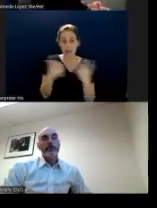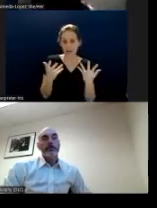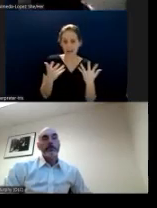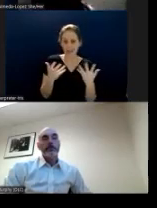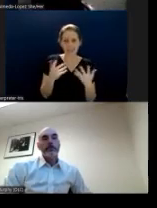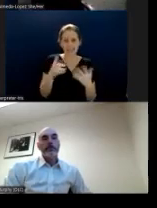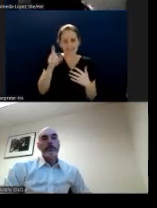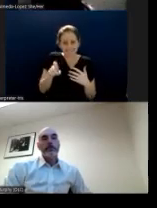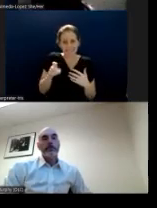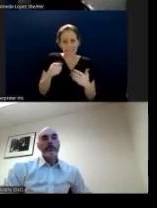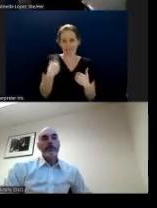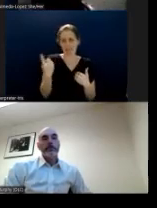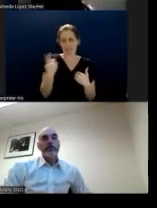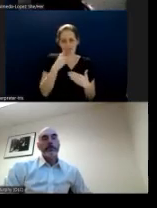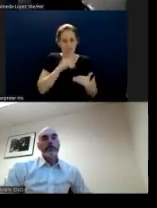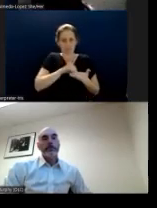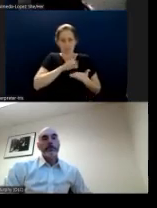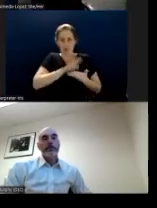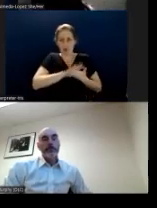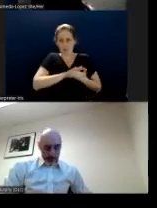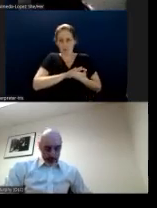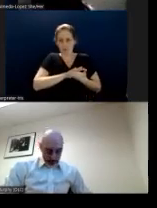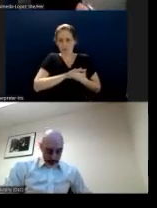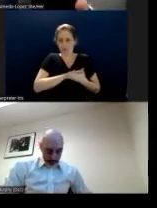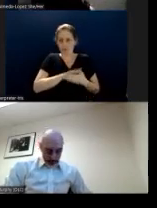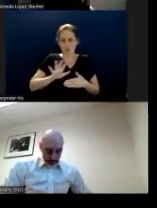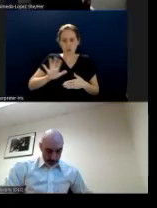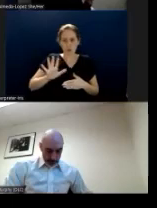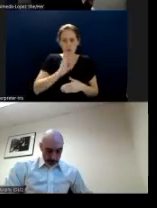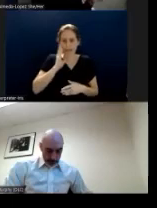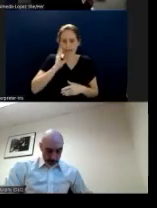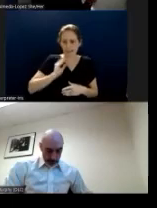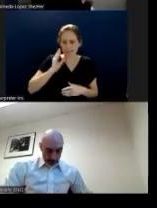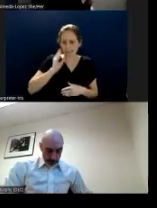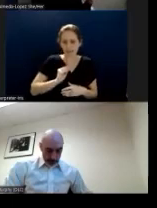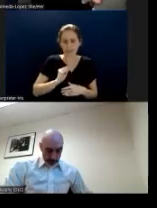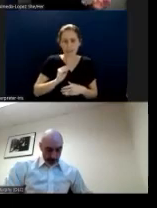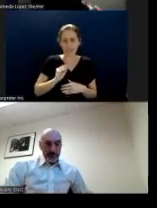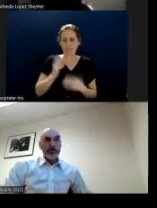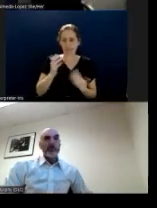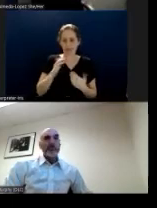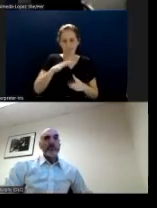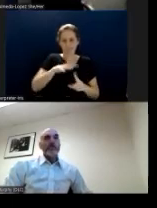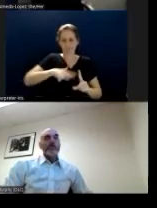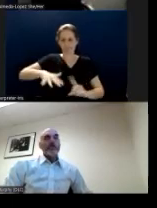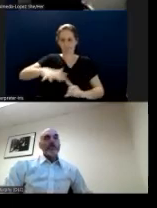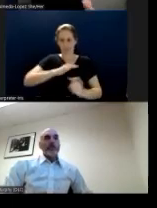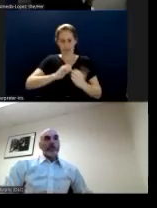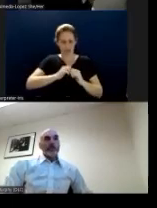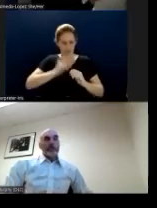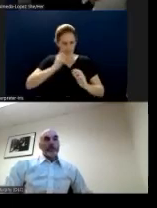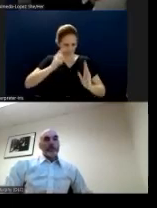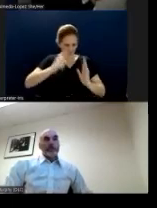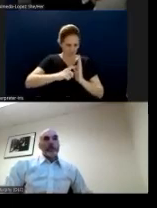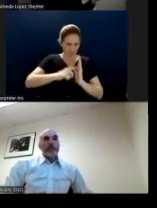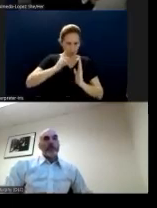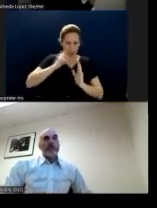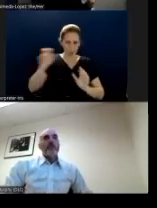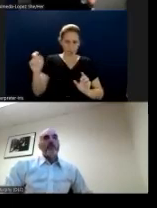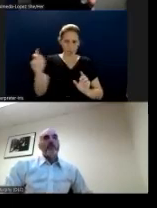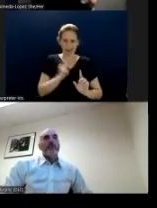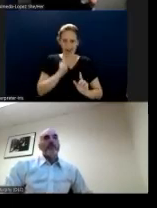way to take notes on your experience and the polling site as you survey it so that you can refer back to